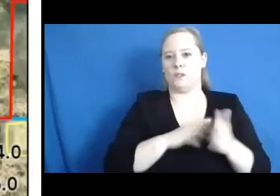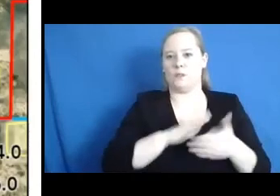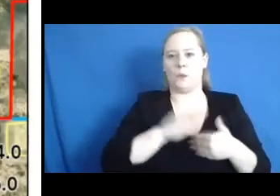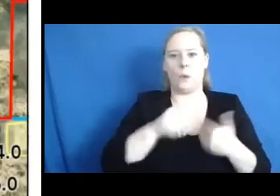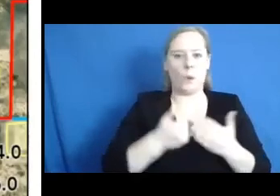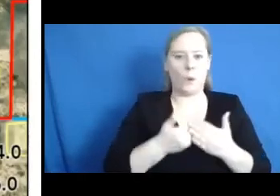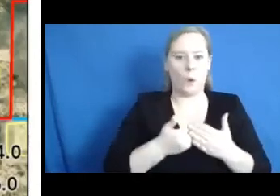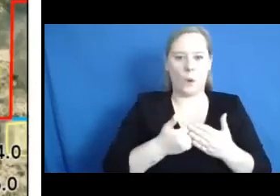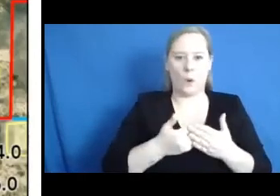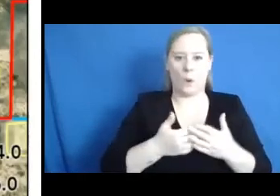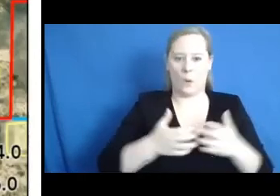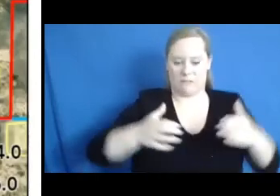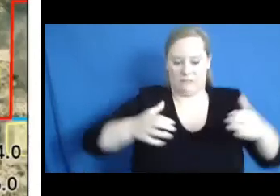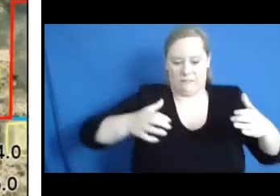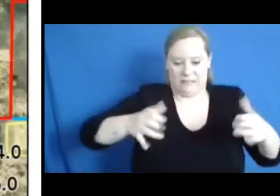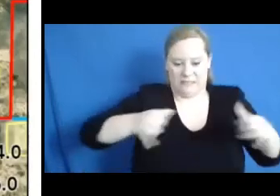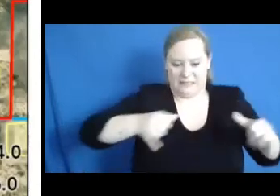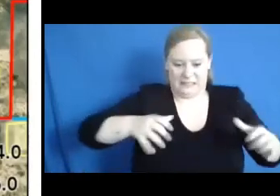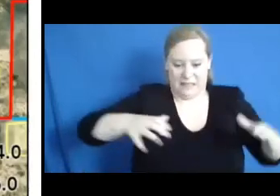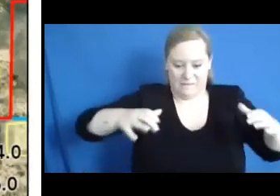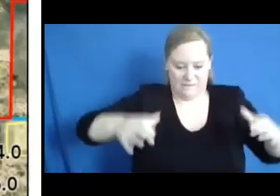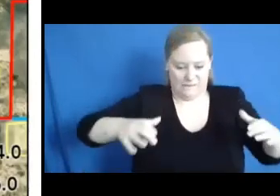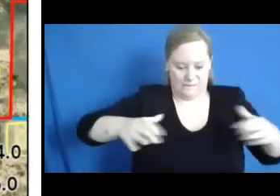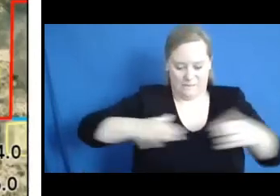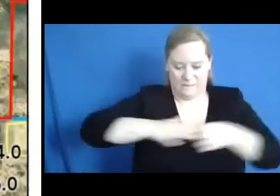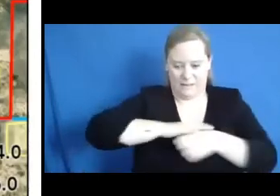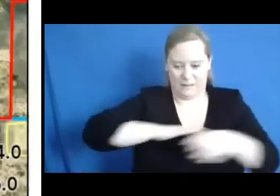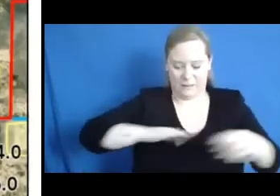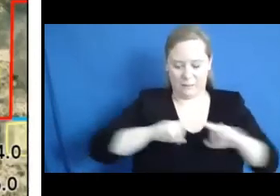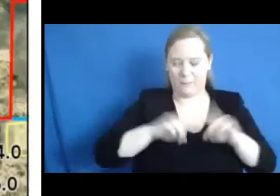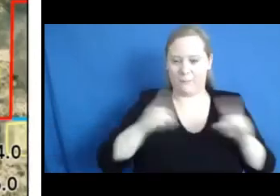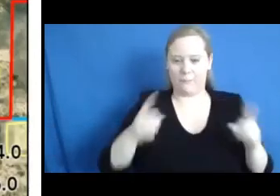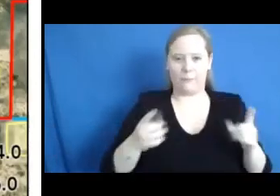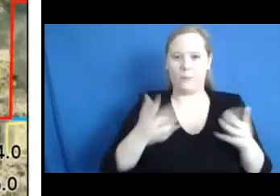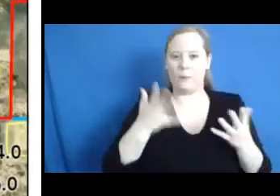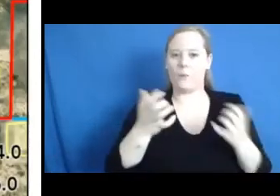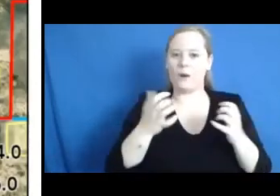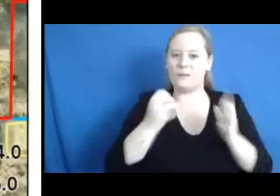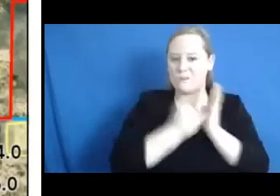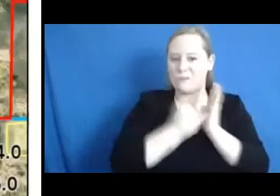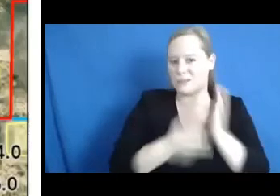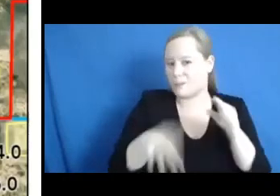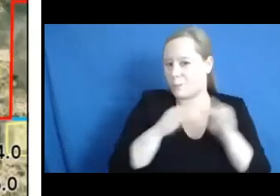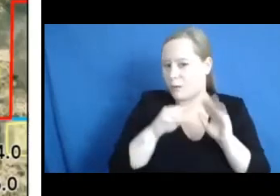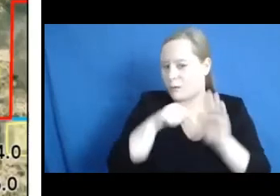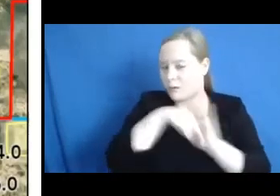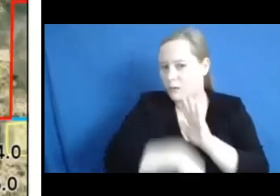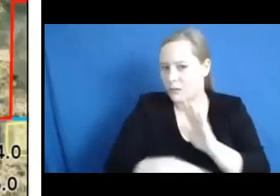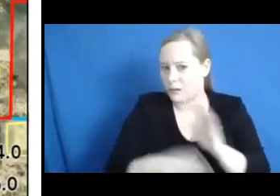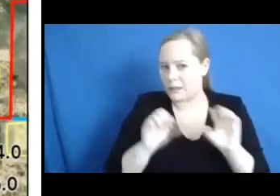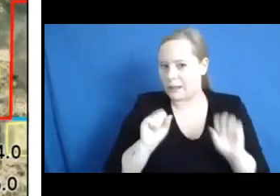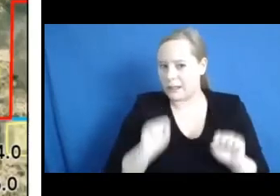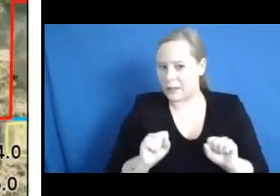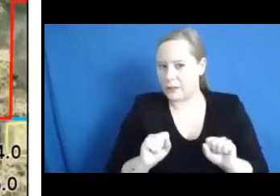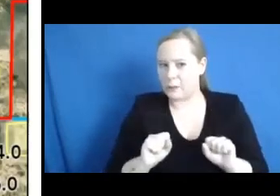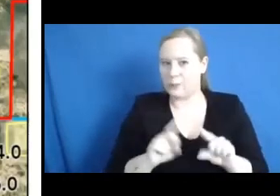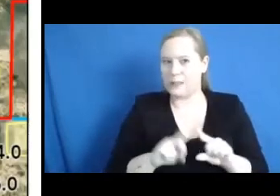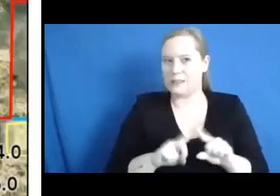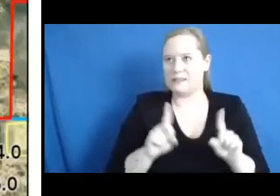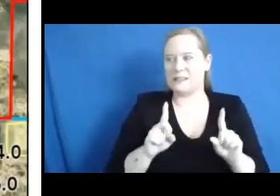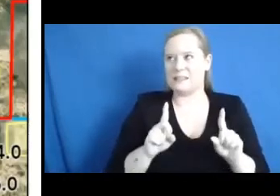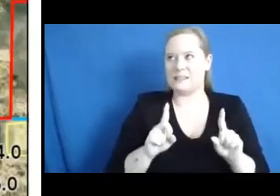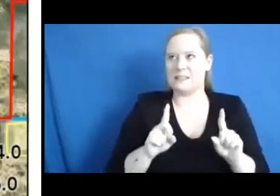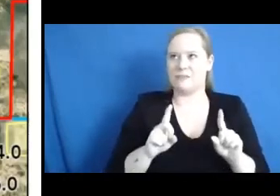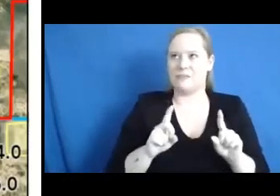Nacimiento formation, but that's something we also want to investigate. Could there be, you know, lenses of different